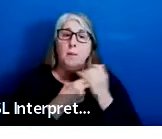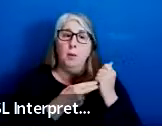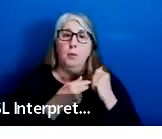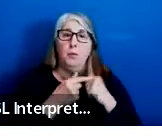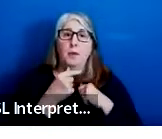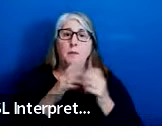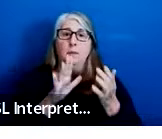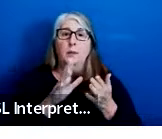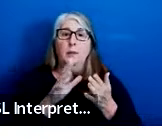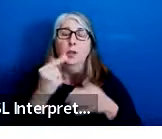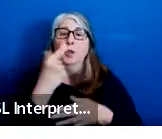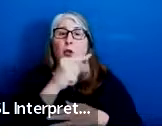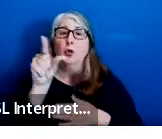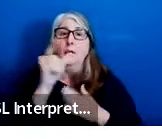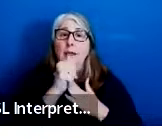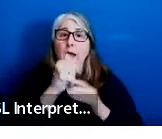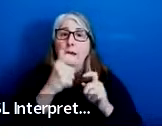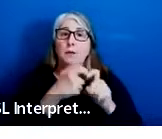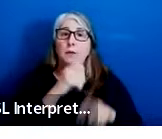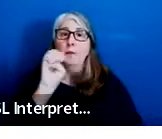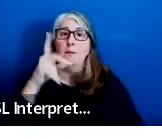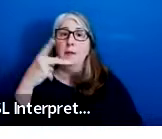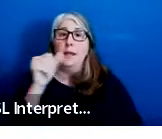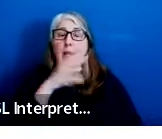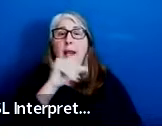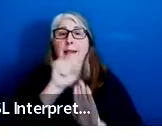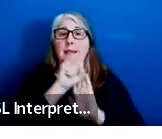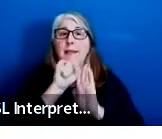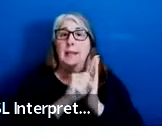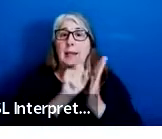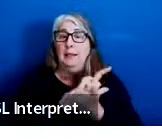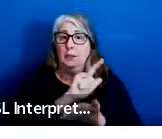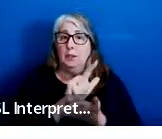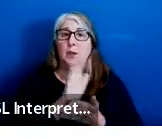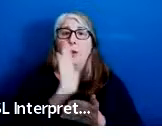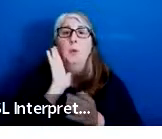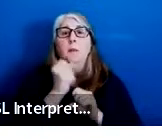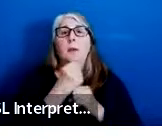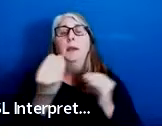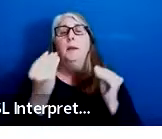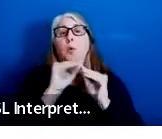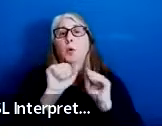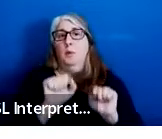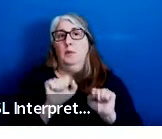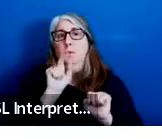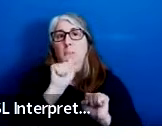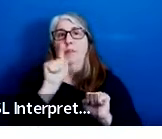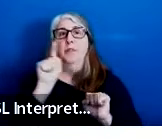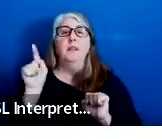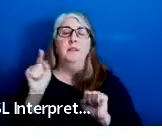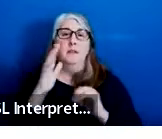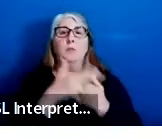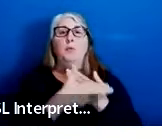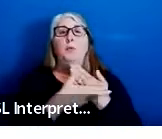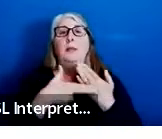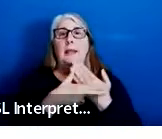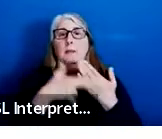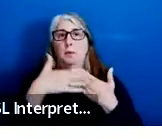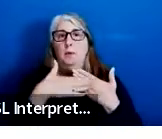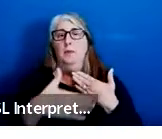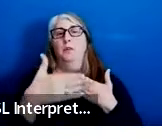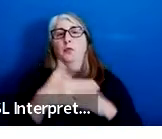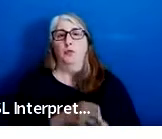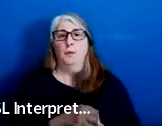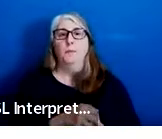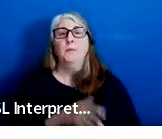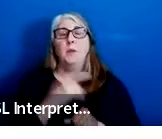EPA and potentially some state legislation will make it so that it's much more likely that these things are labeled in the future. So